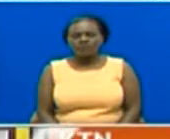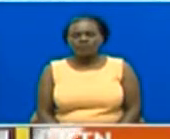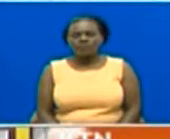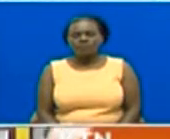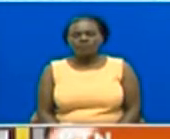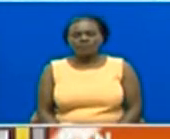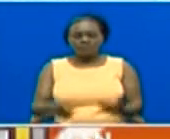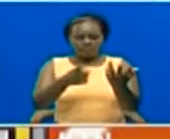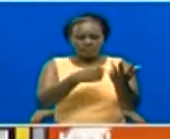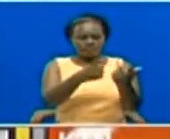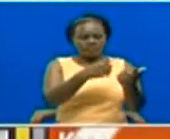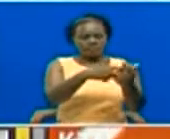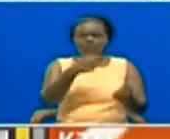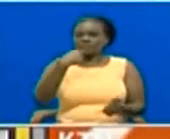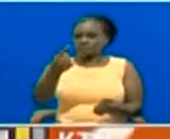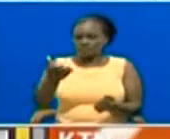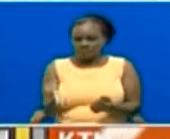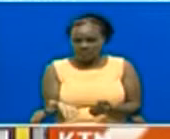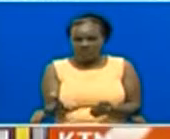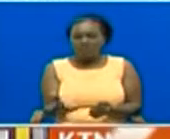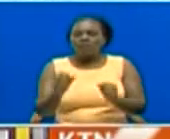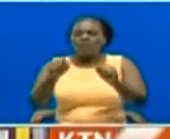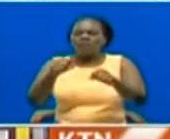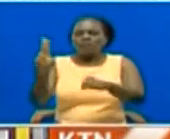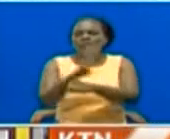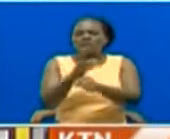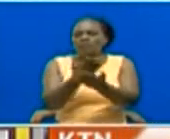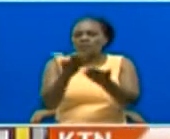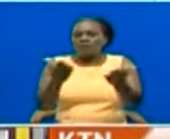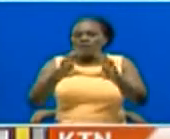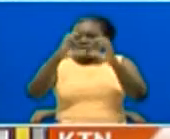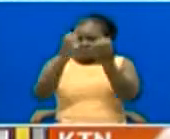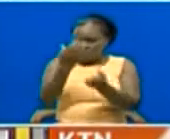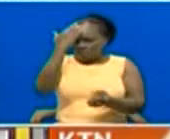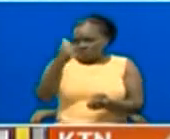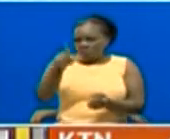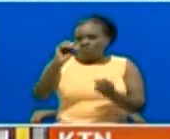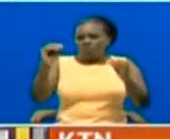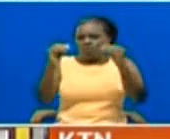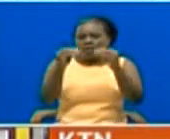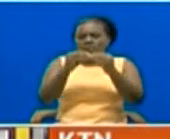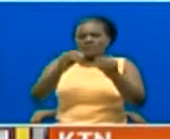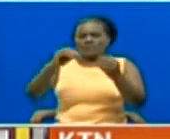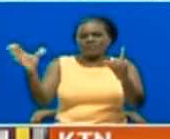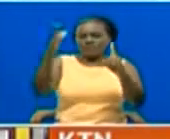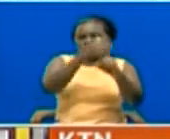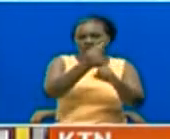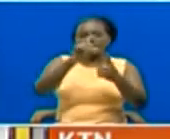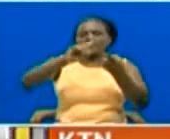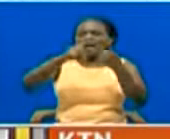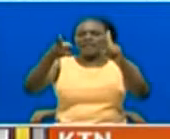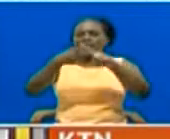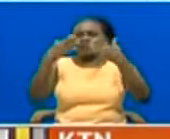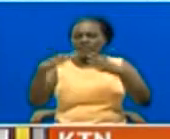The figures we are quoting are figures that can be used anywhere in the world because they met very stringent criteria